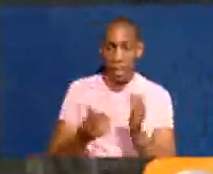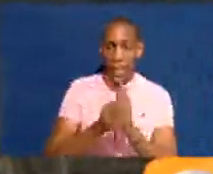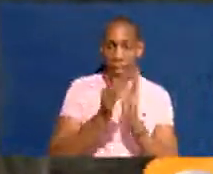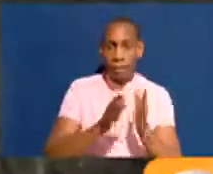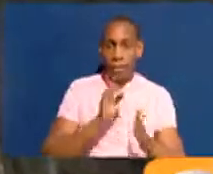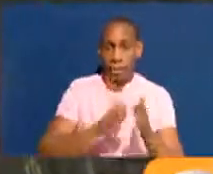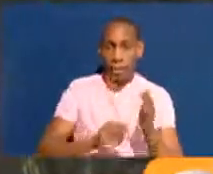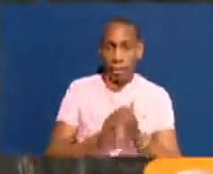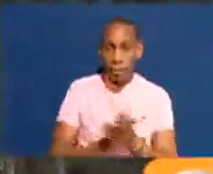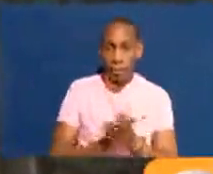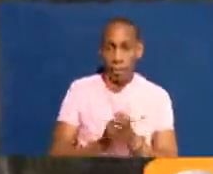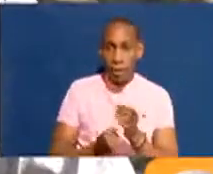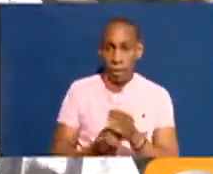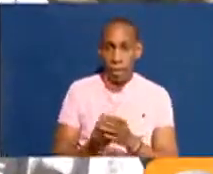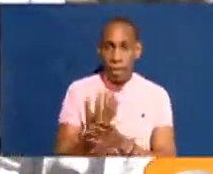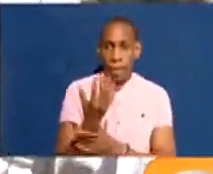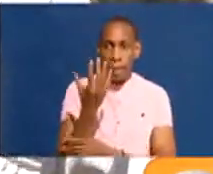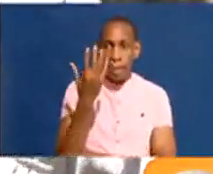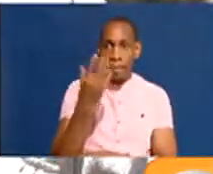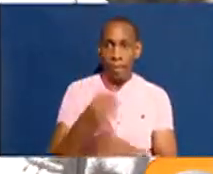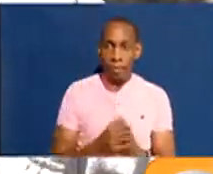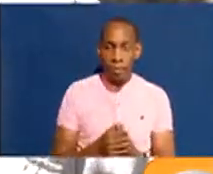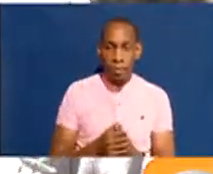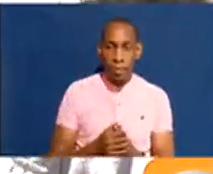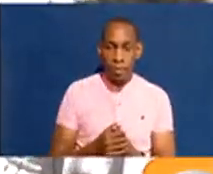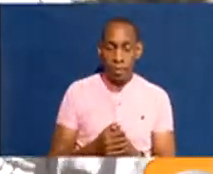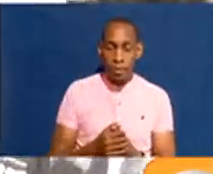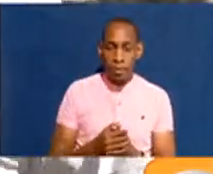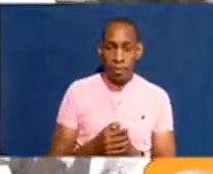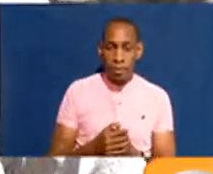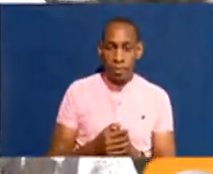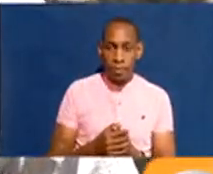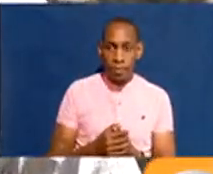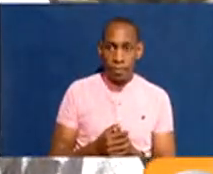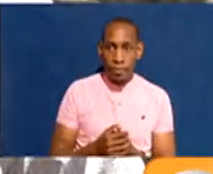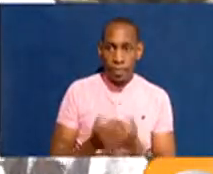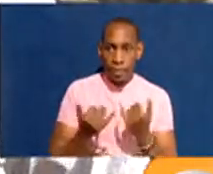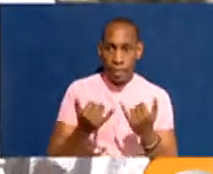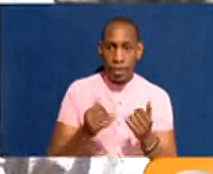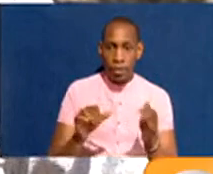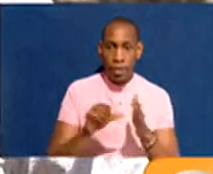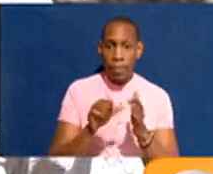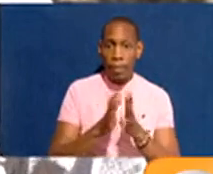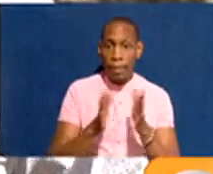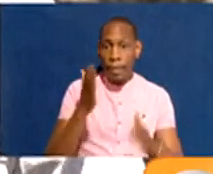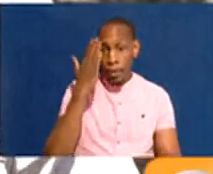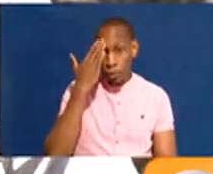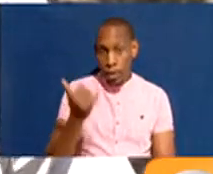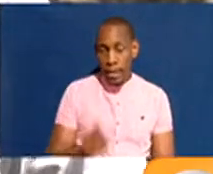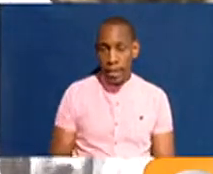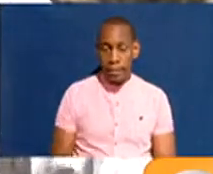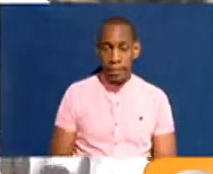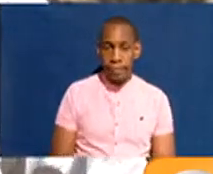say have grown over time. Mosque at the beach, or the Grand Mosque, has a big problem because